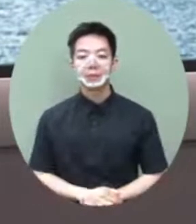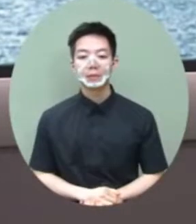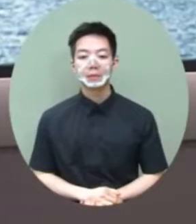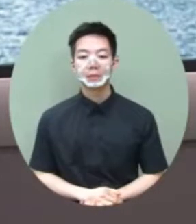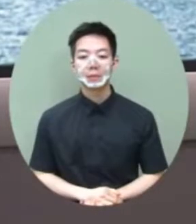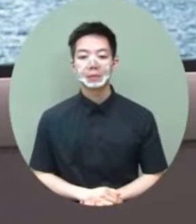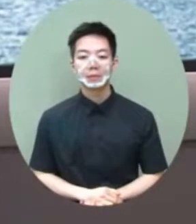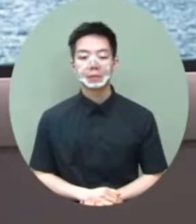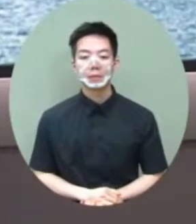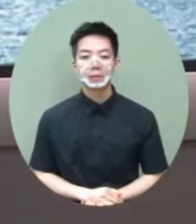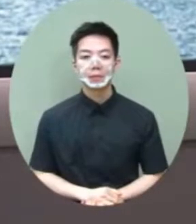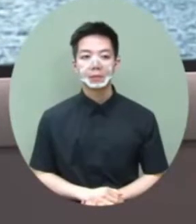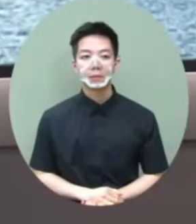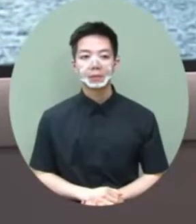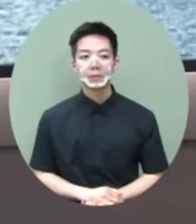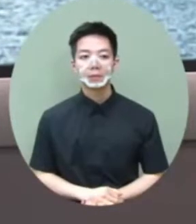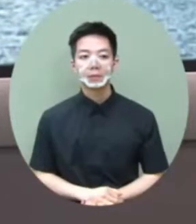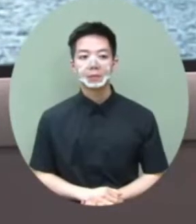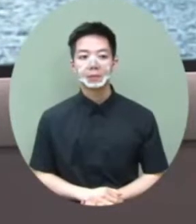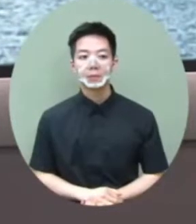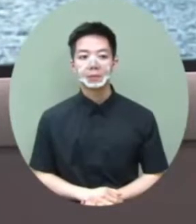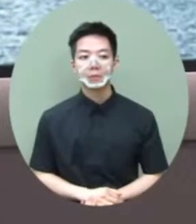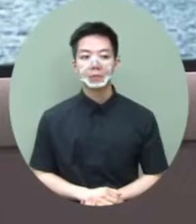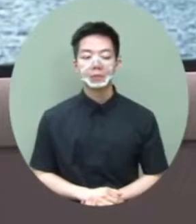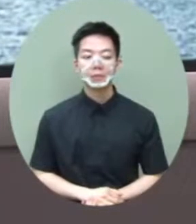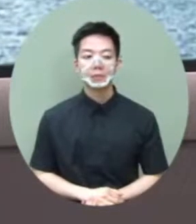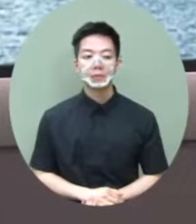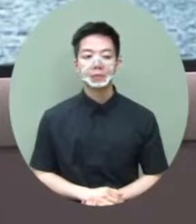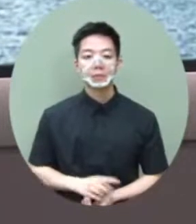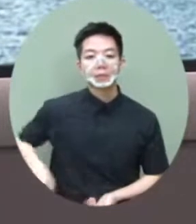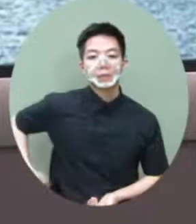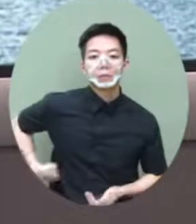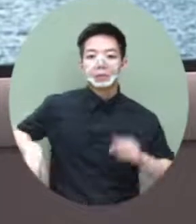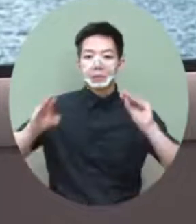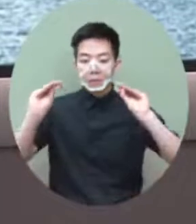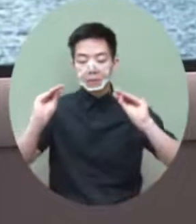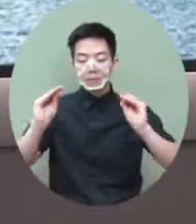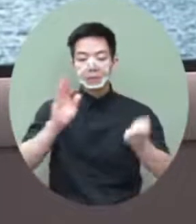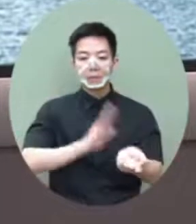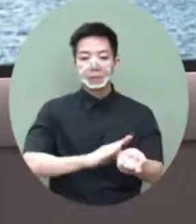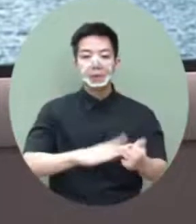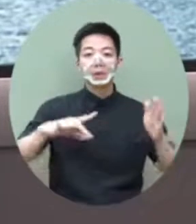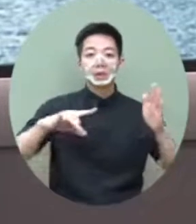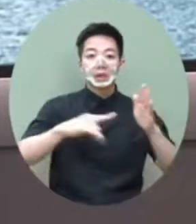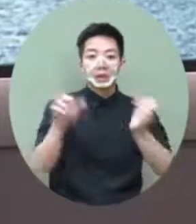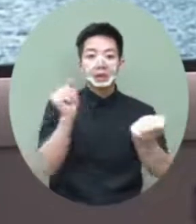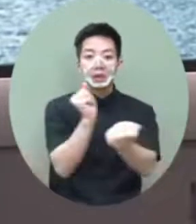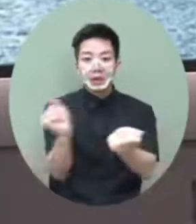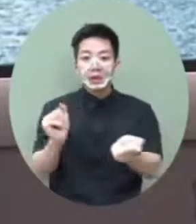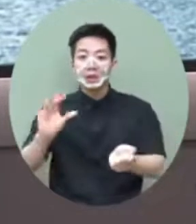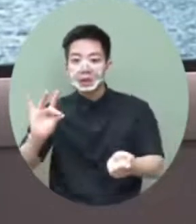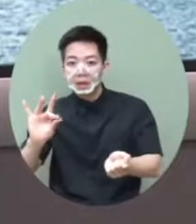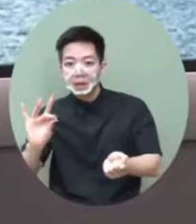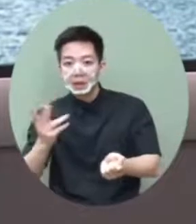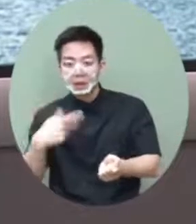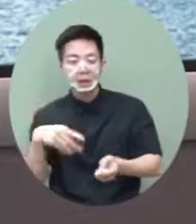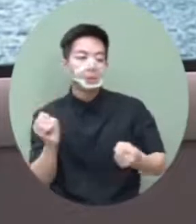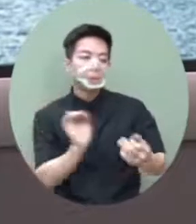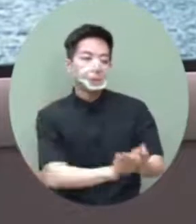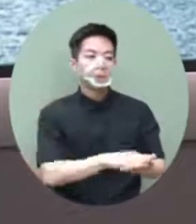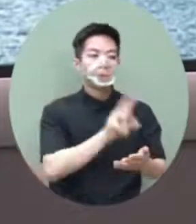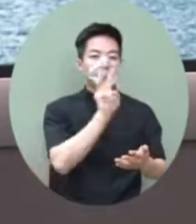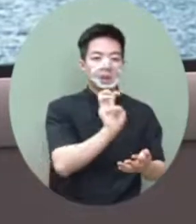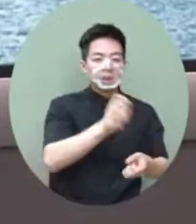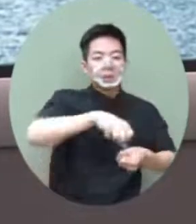on the 12th of March. He was sent to A&E unit, and the electrolytes